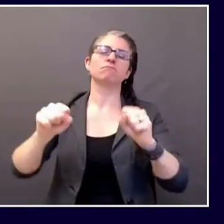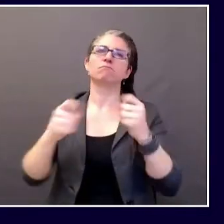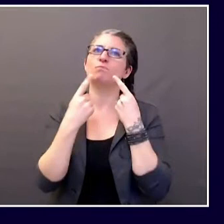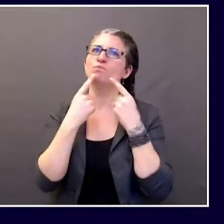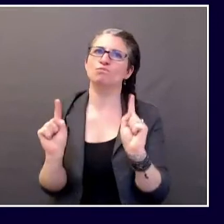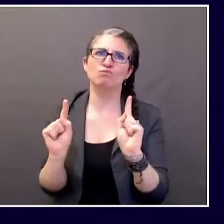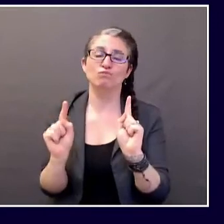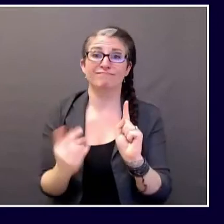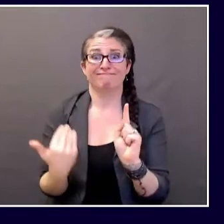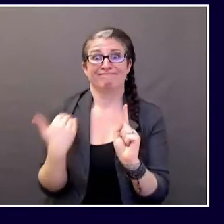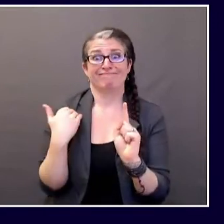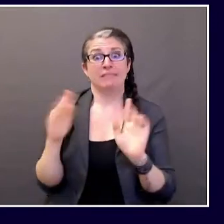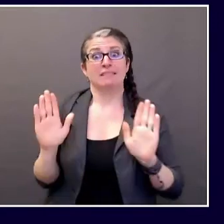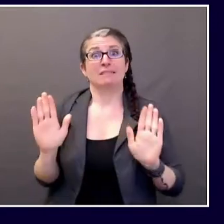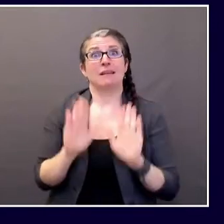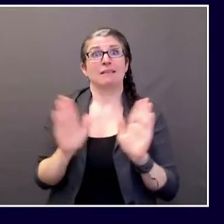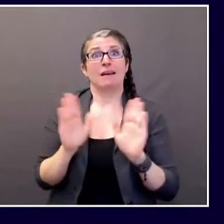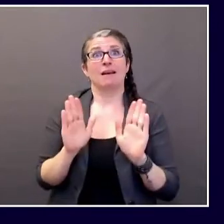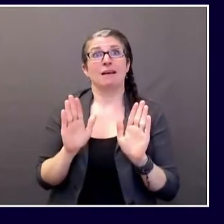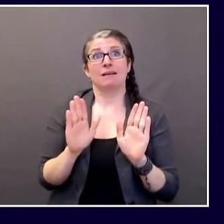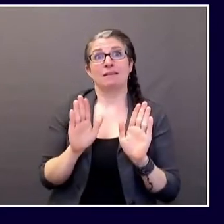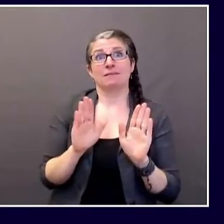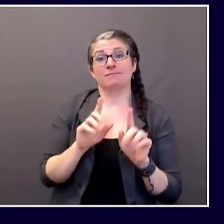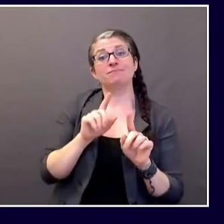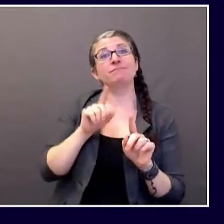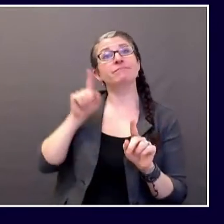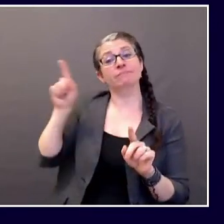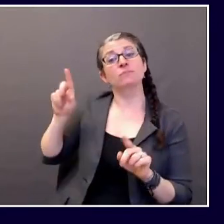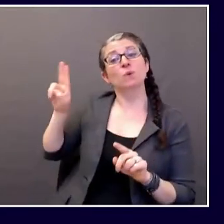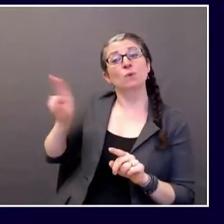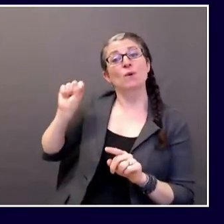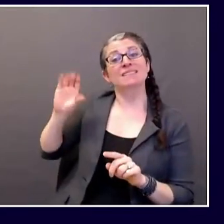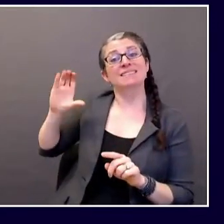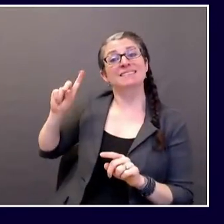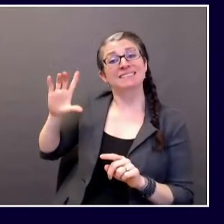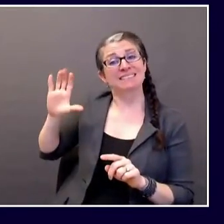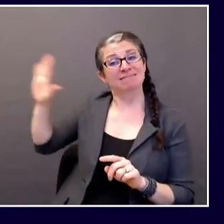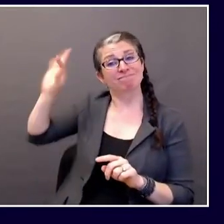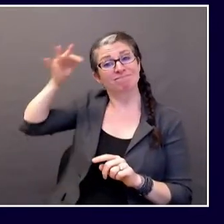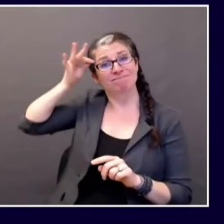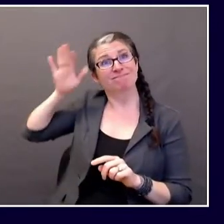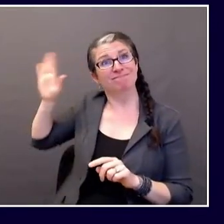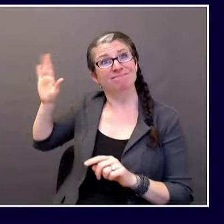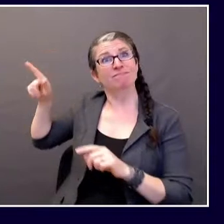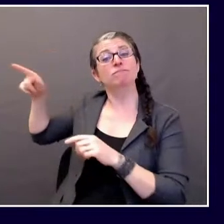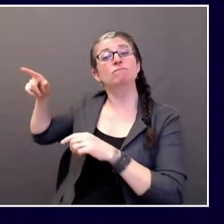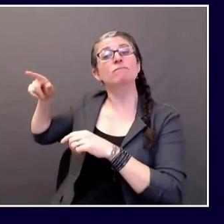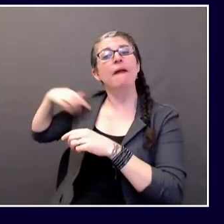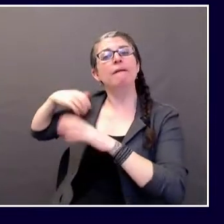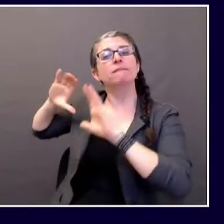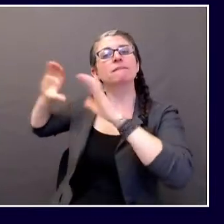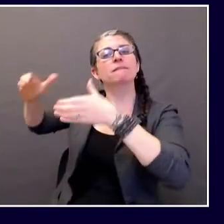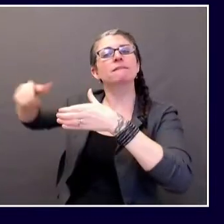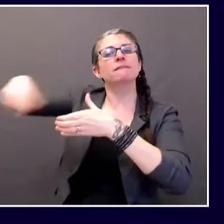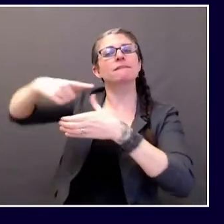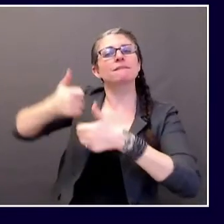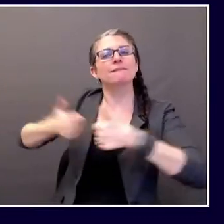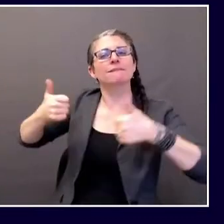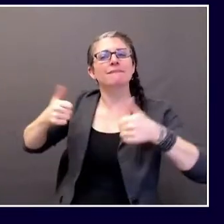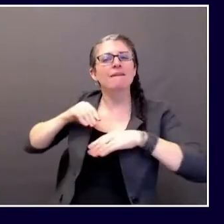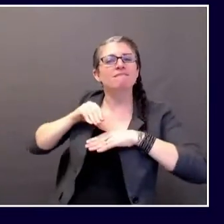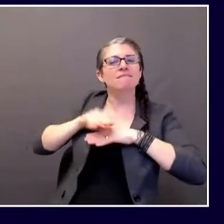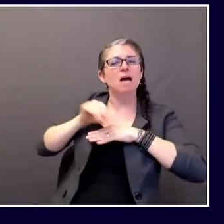committee on immunization practices. This is a group of experts across the country, and I had the privilege to listen